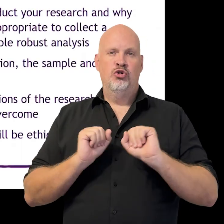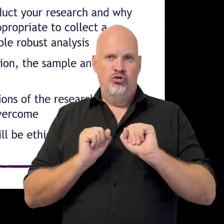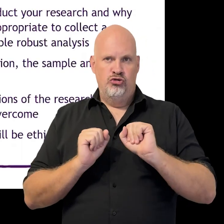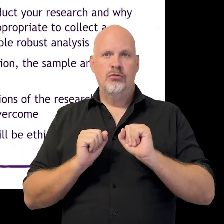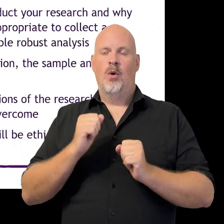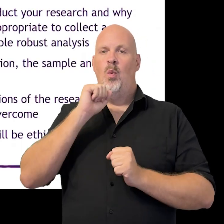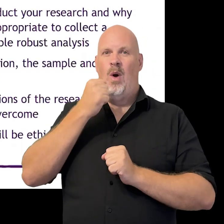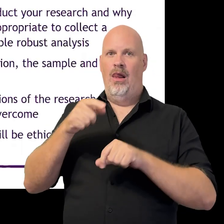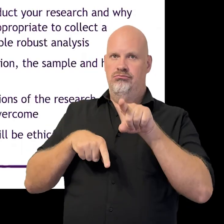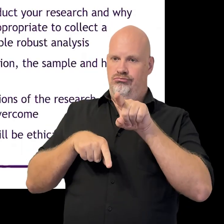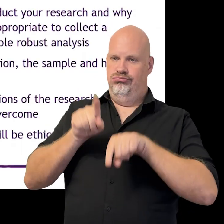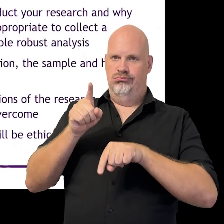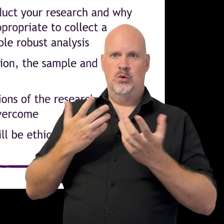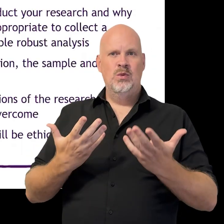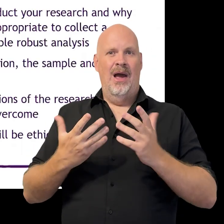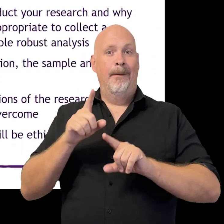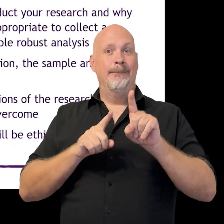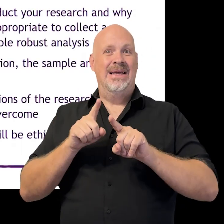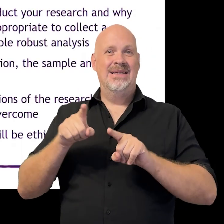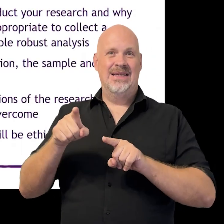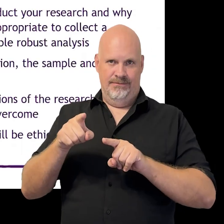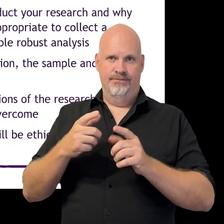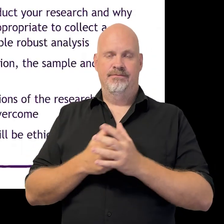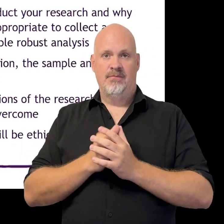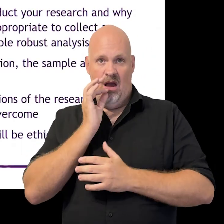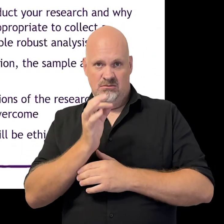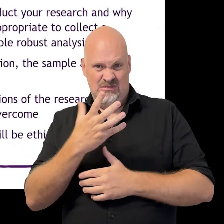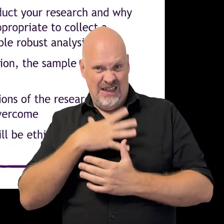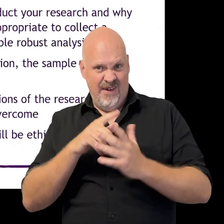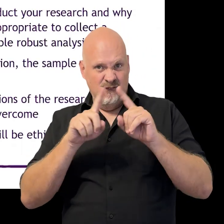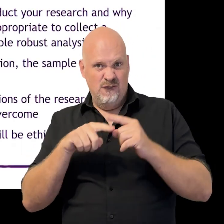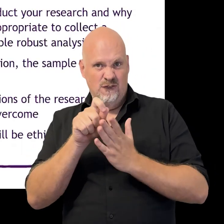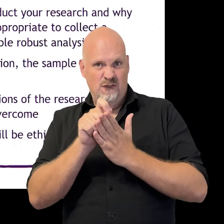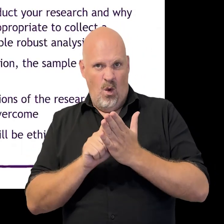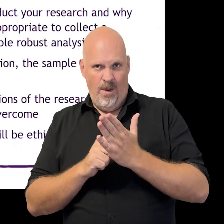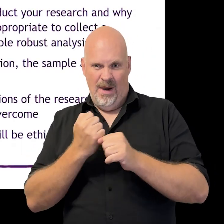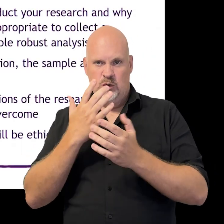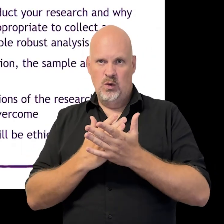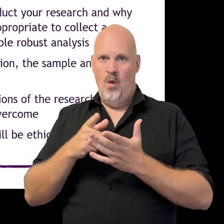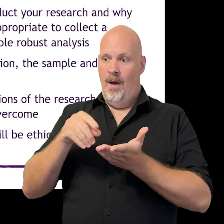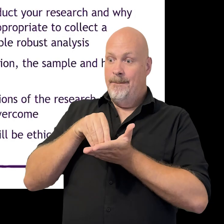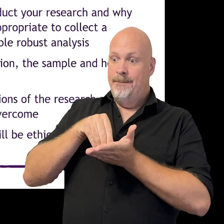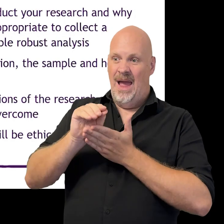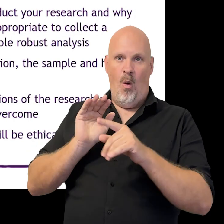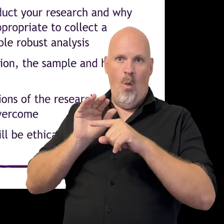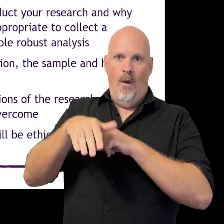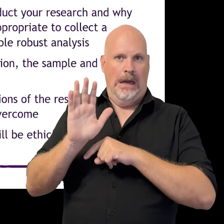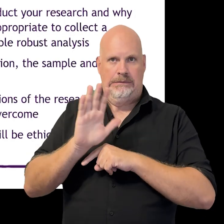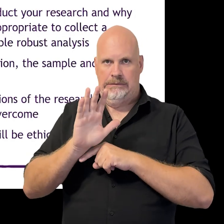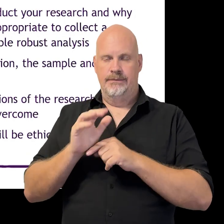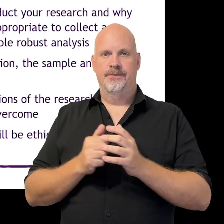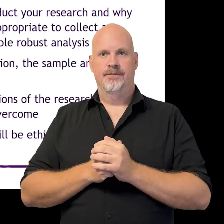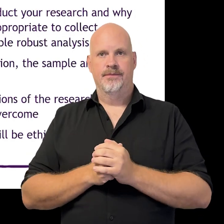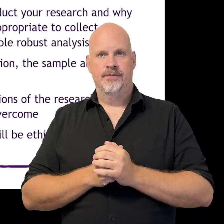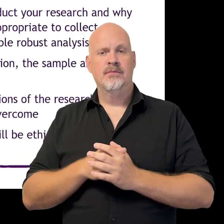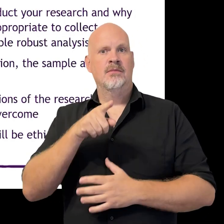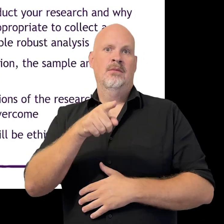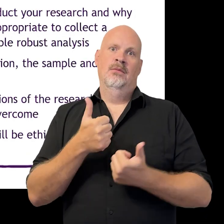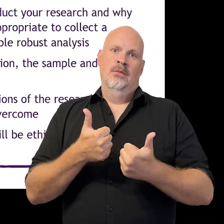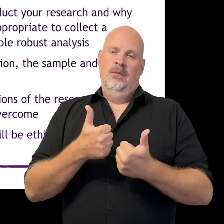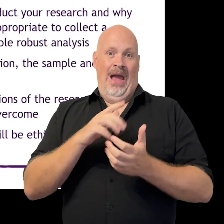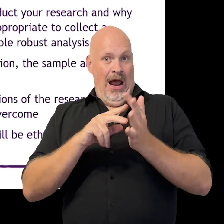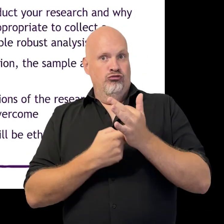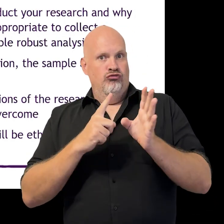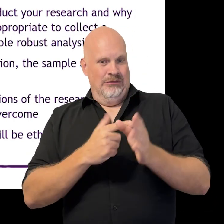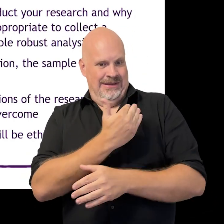have a mixture of both. Now, you will hopefully be given guidance by your tutors as to the most appropriate research